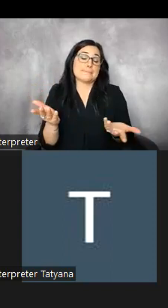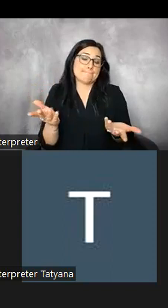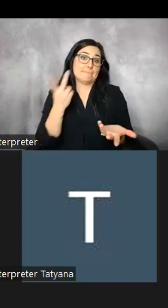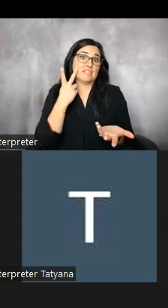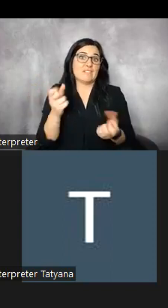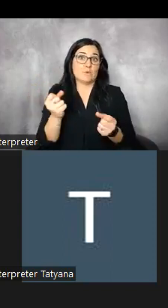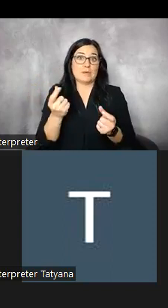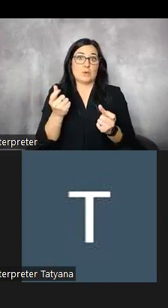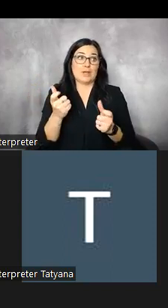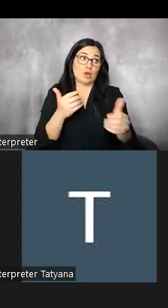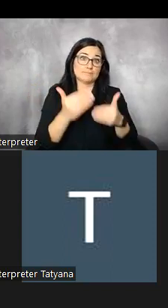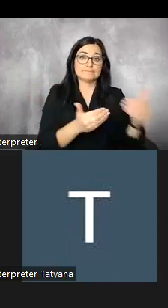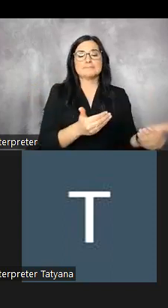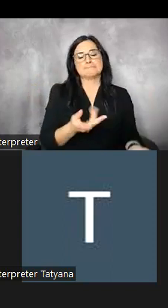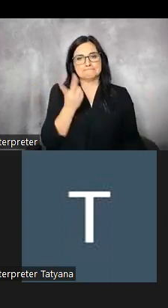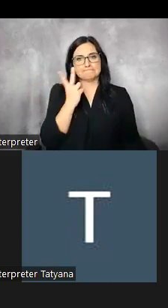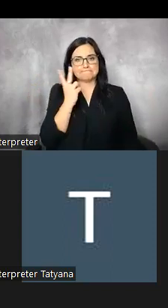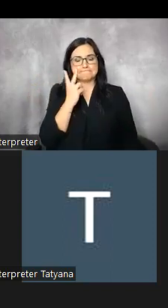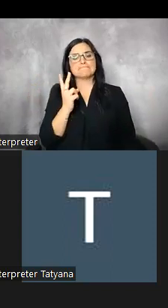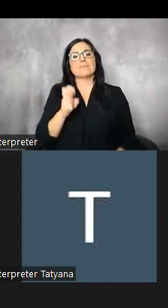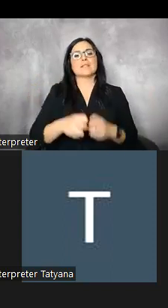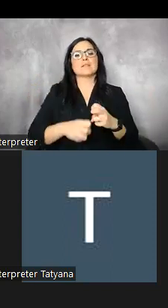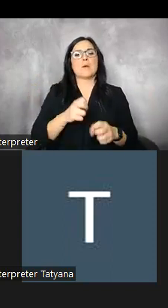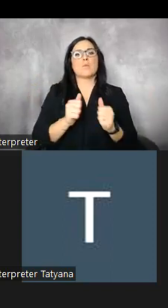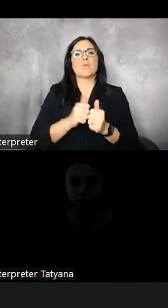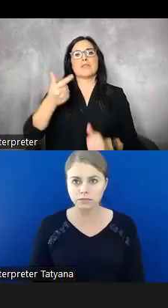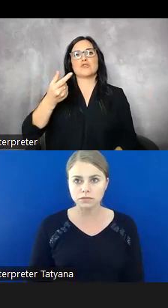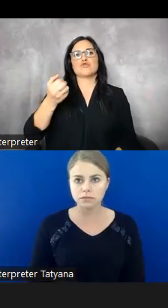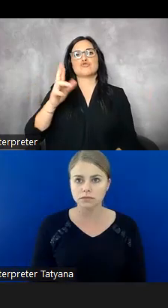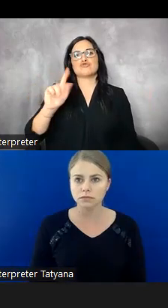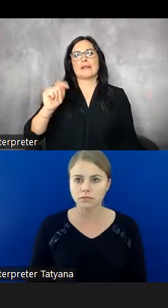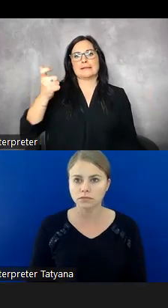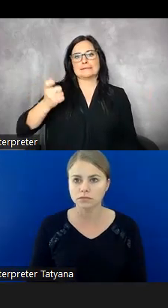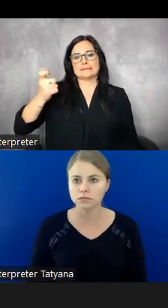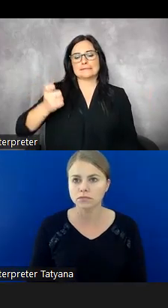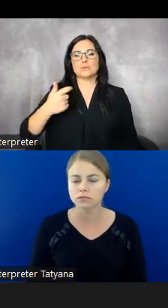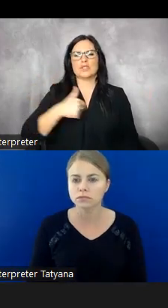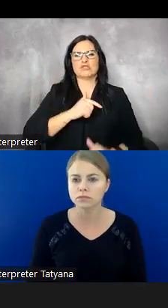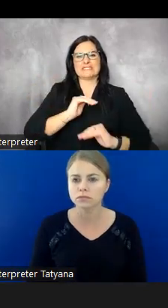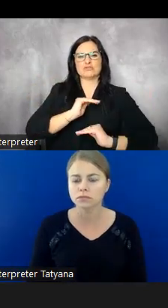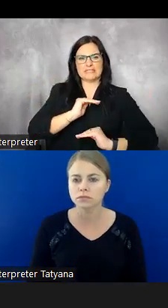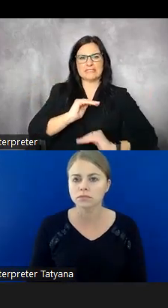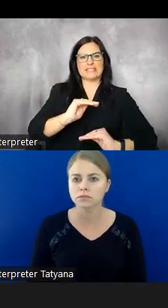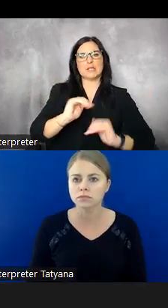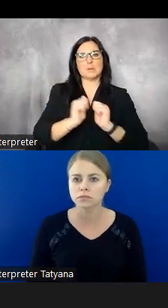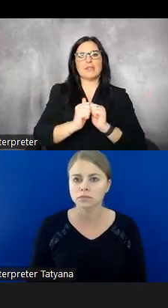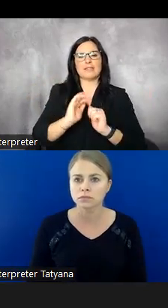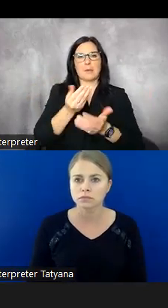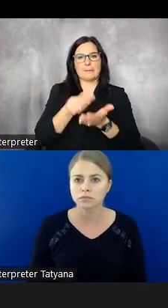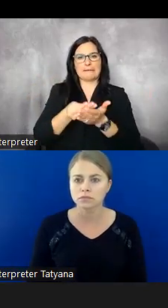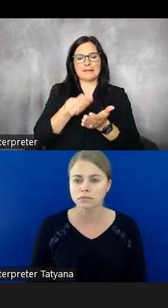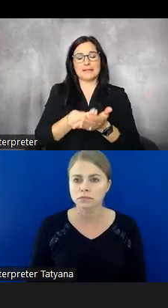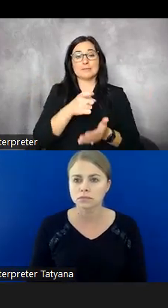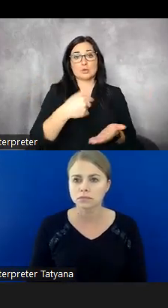But that comes into some of the problems with our grant and how we are restricted in spending our money, which usually is that there's supposed to be a